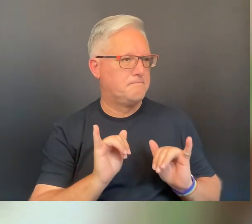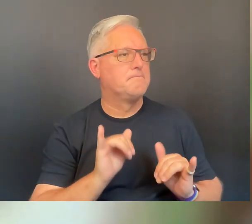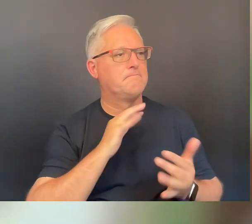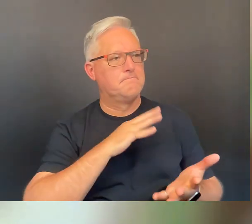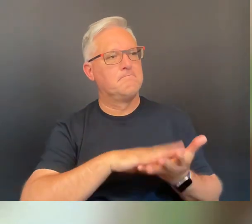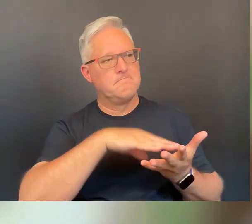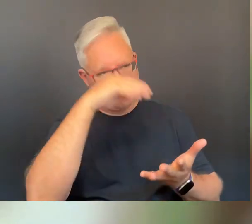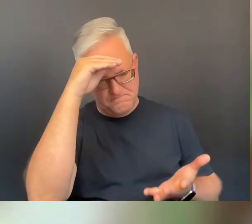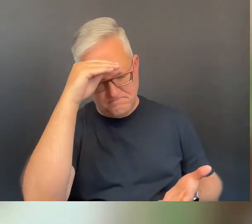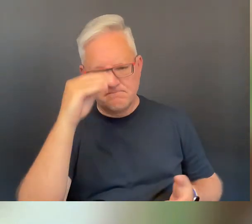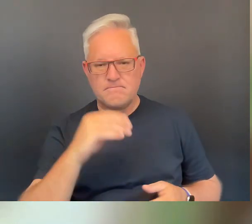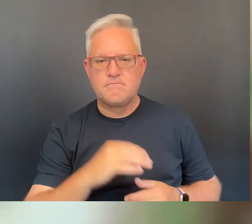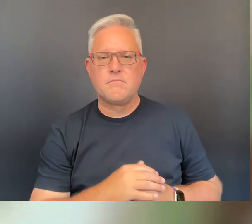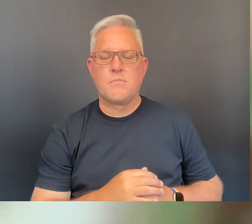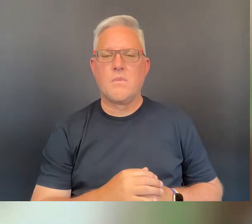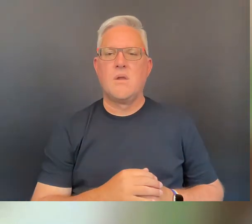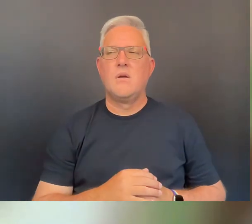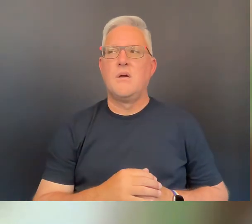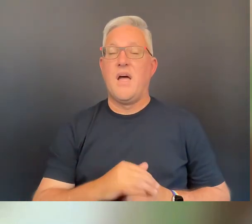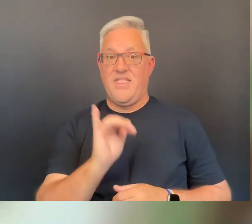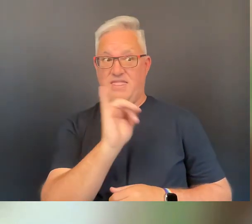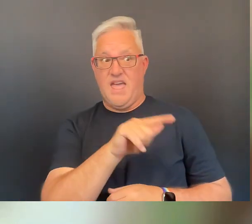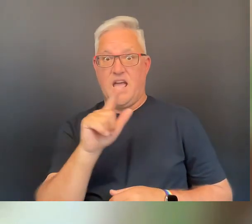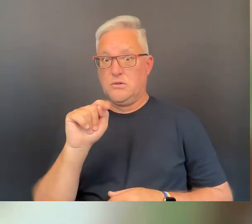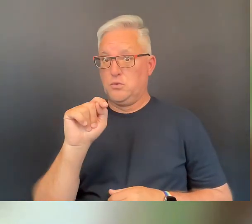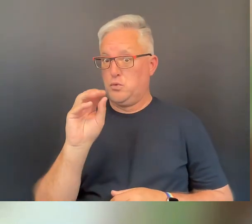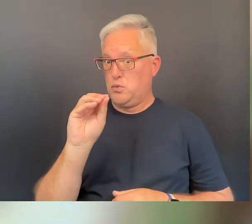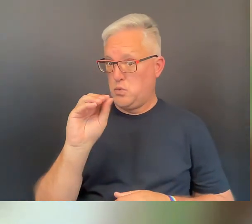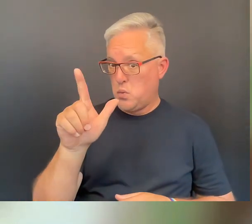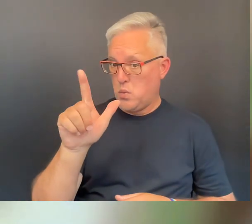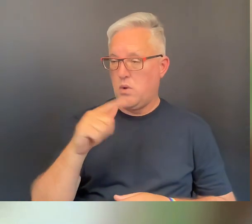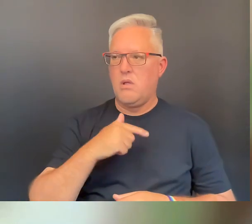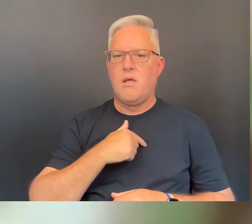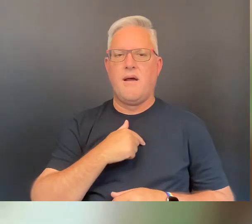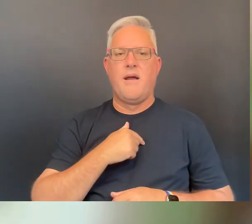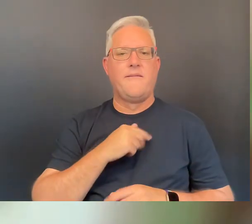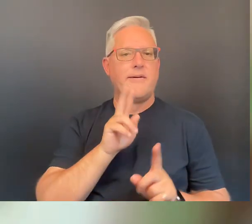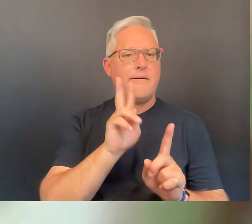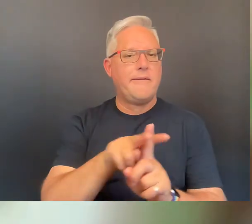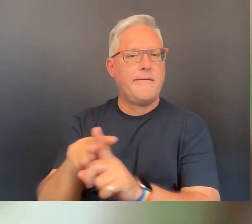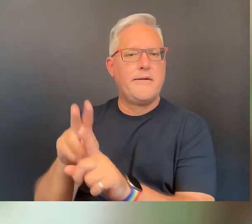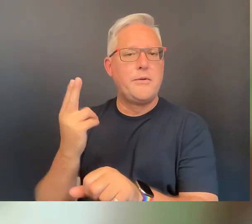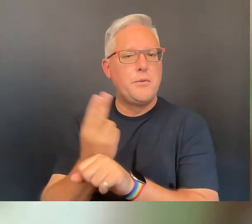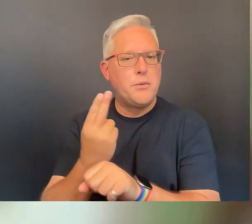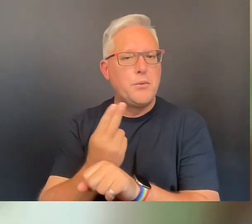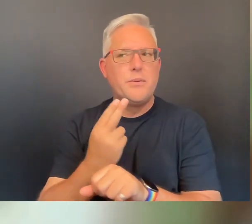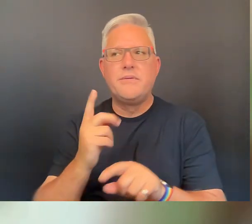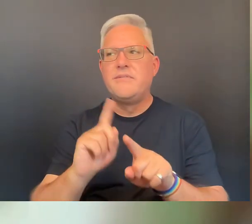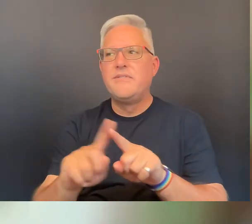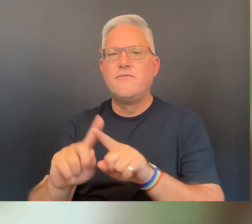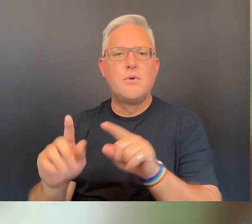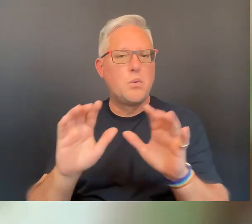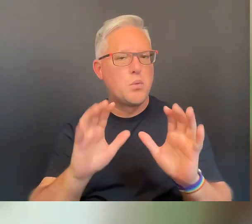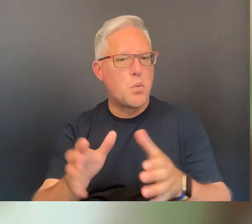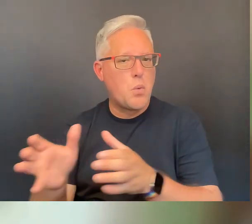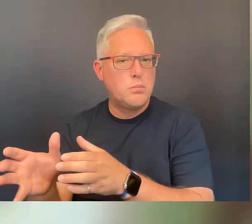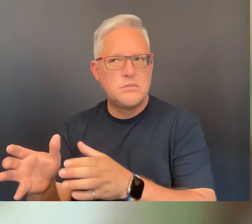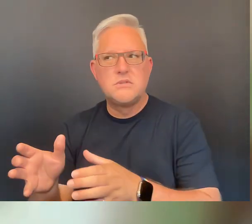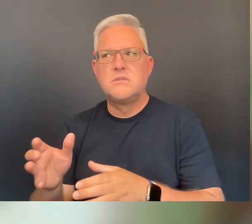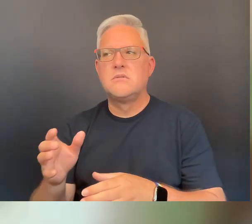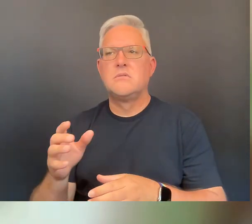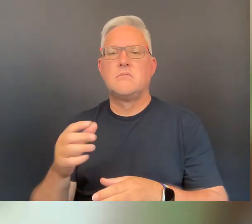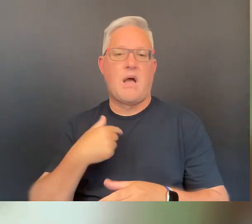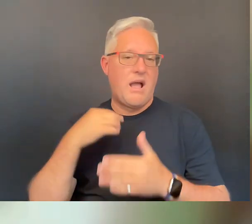I've used this tool in a variety of groups, stuff other people have led, stuff that I have